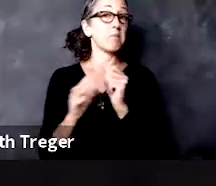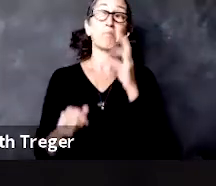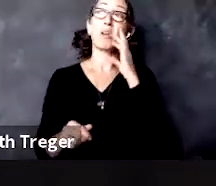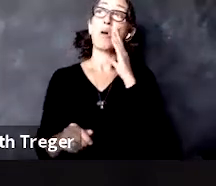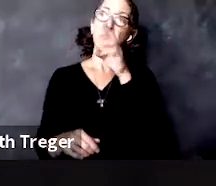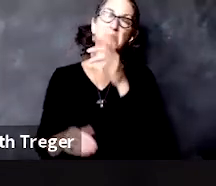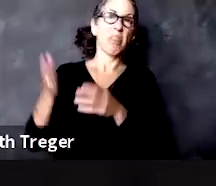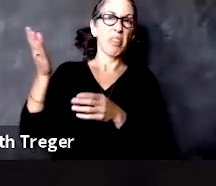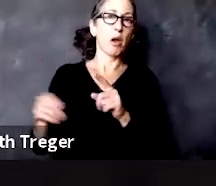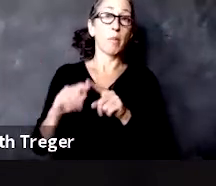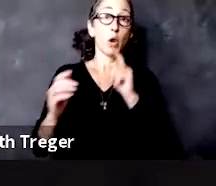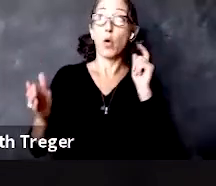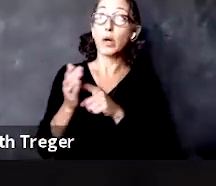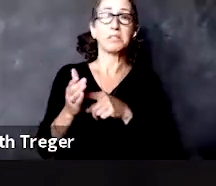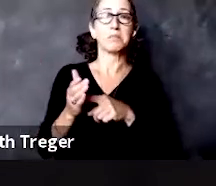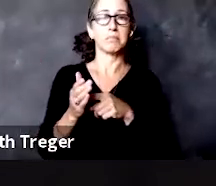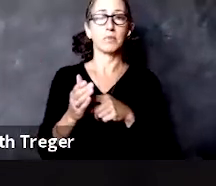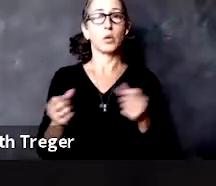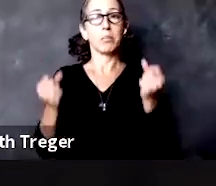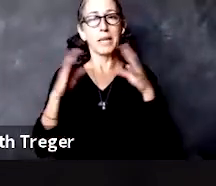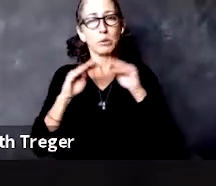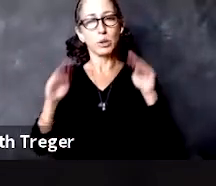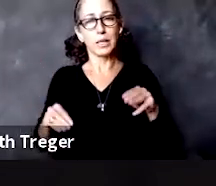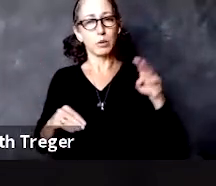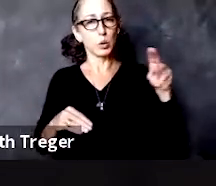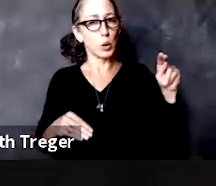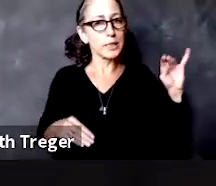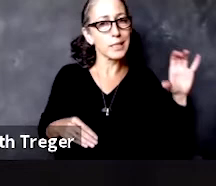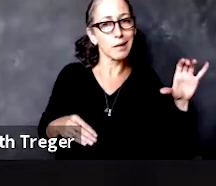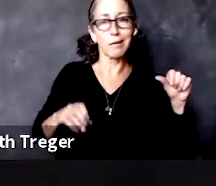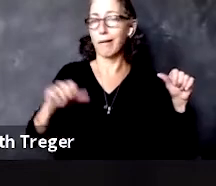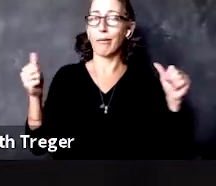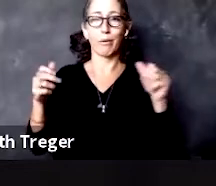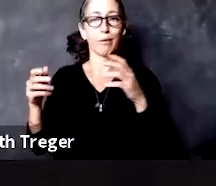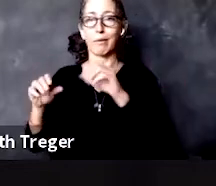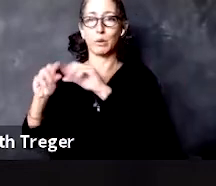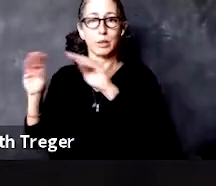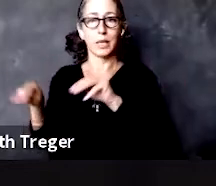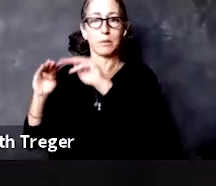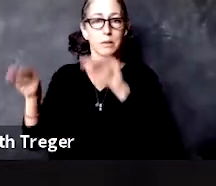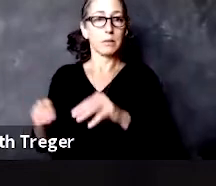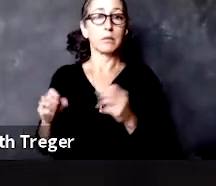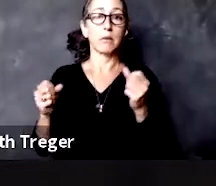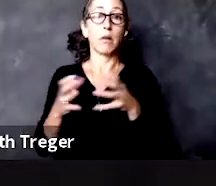in many museums in New York, and I imagine elsewhere, the museums get a great deal of